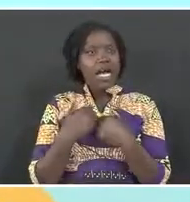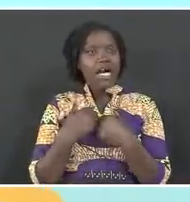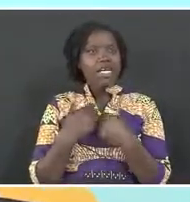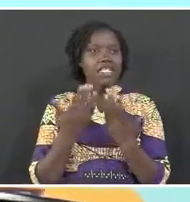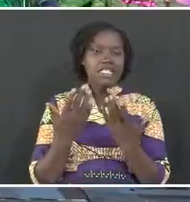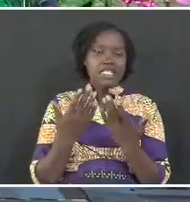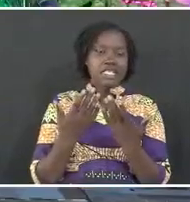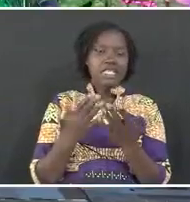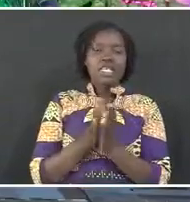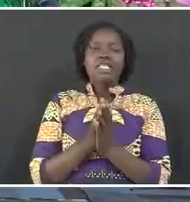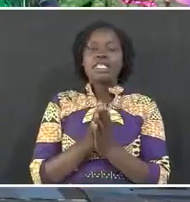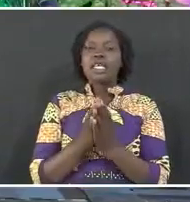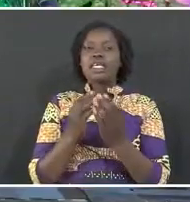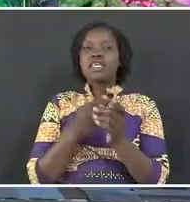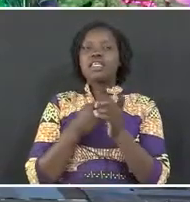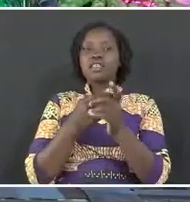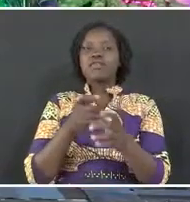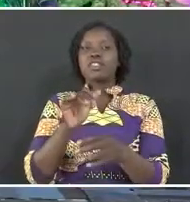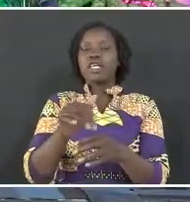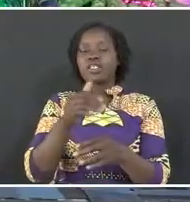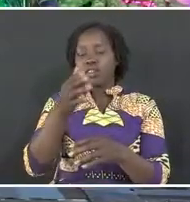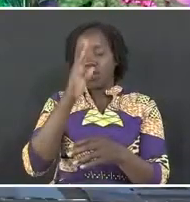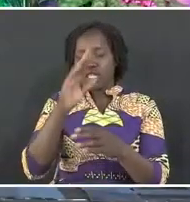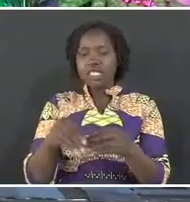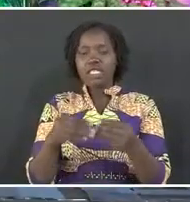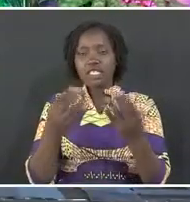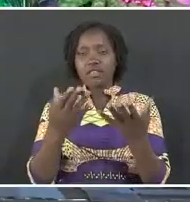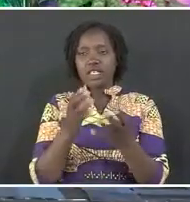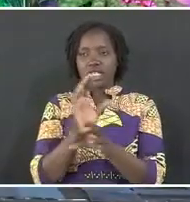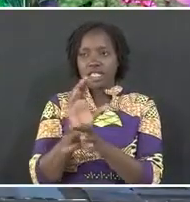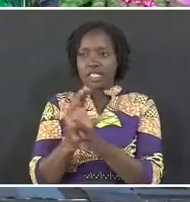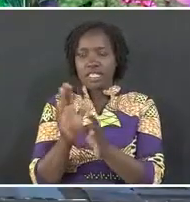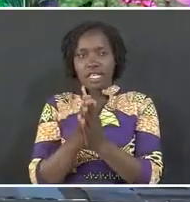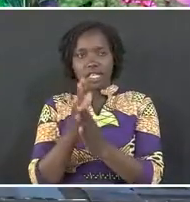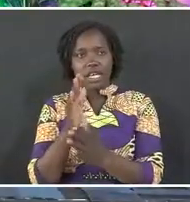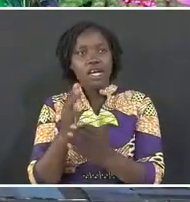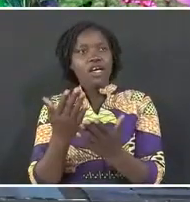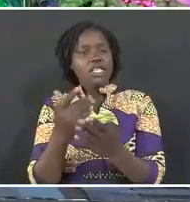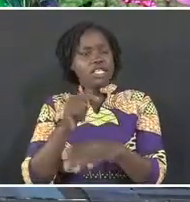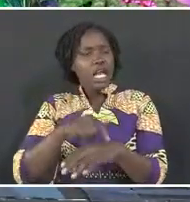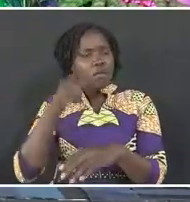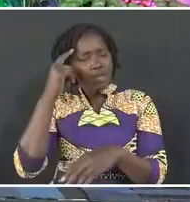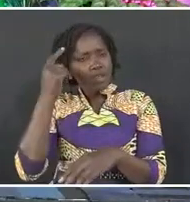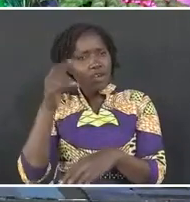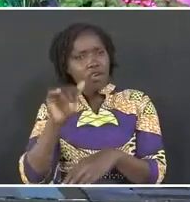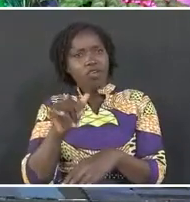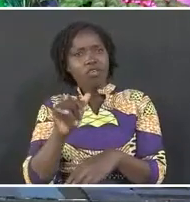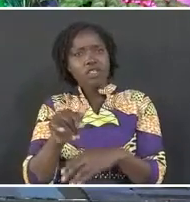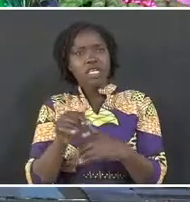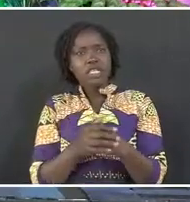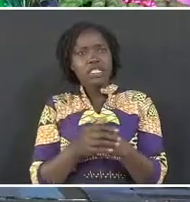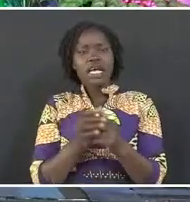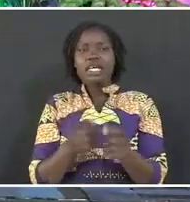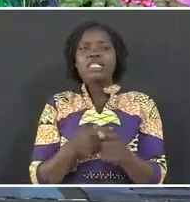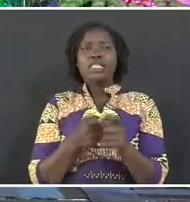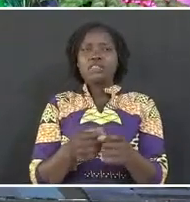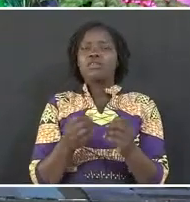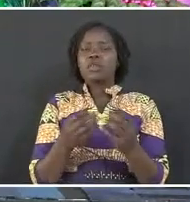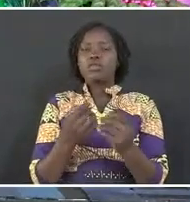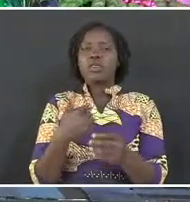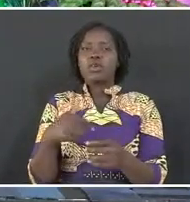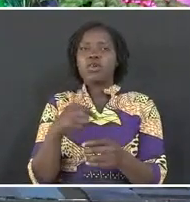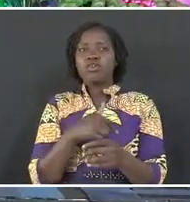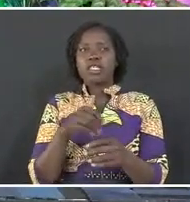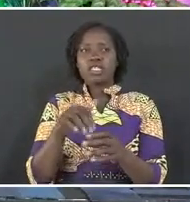of the gifts that God has given the church. And when I think of that, the gifts, there are so many of us